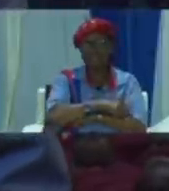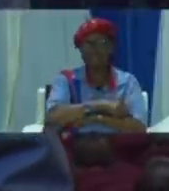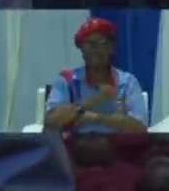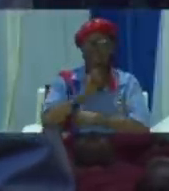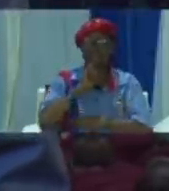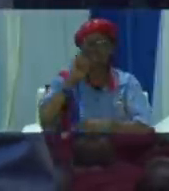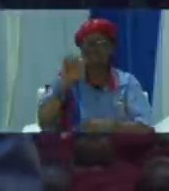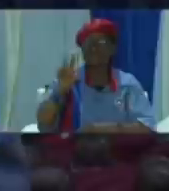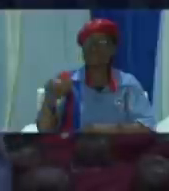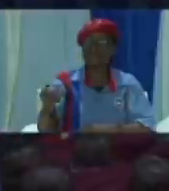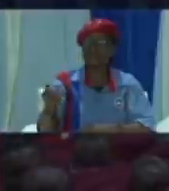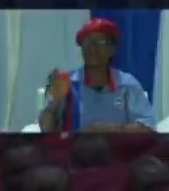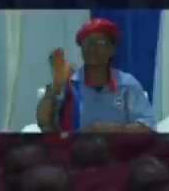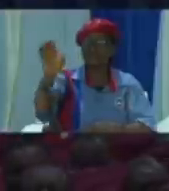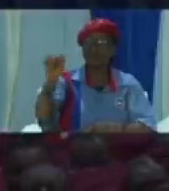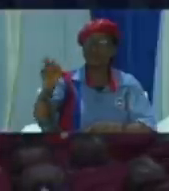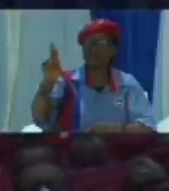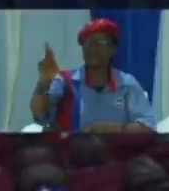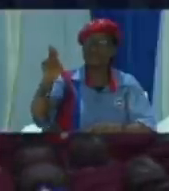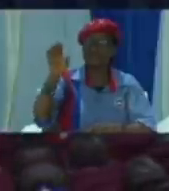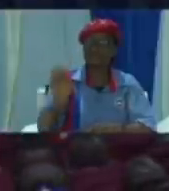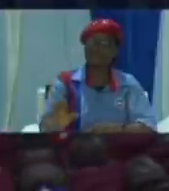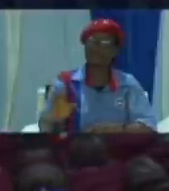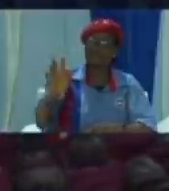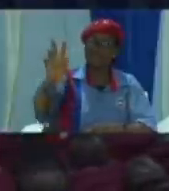2 Corinthians chapter 3,